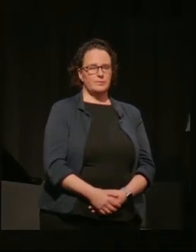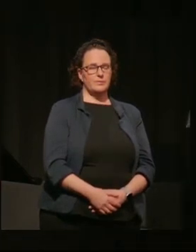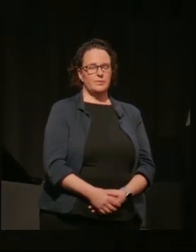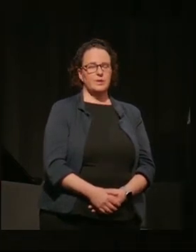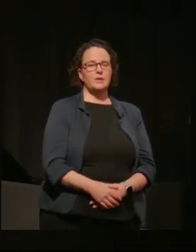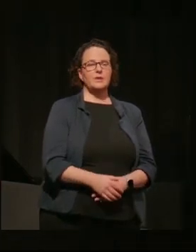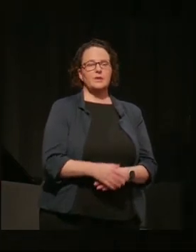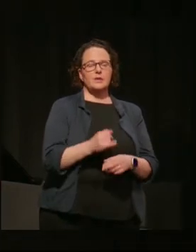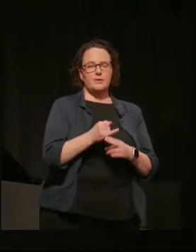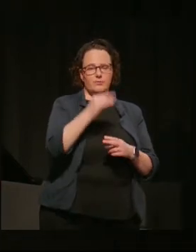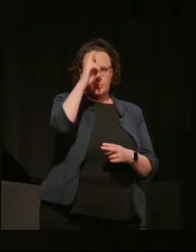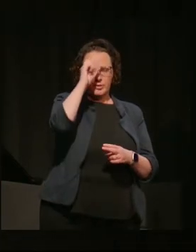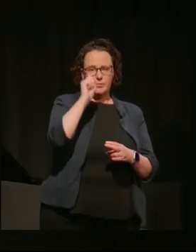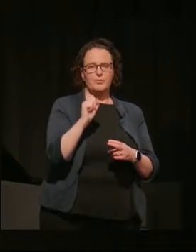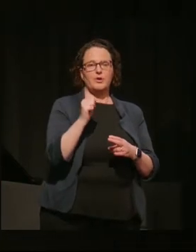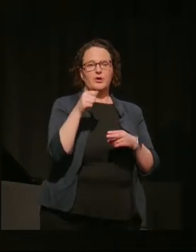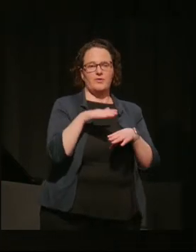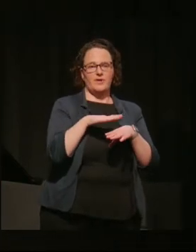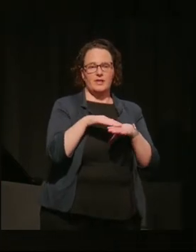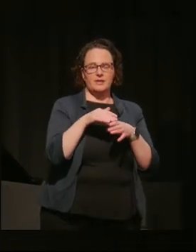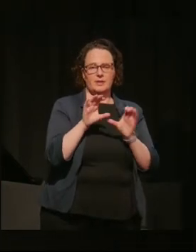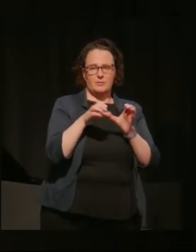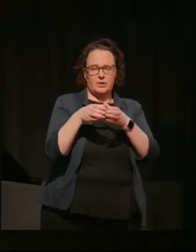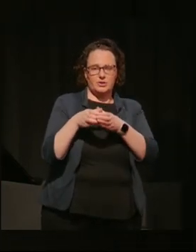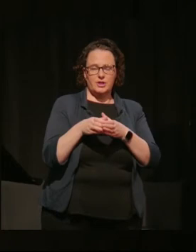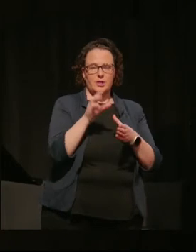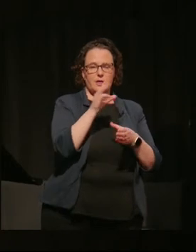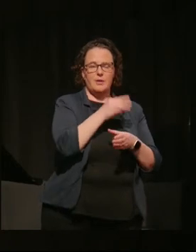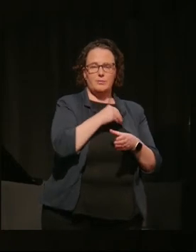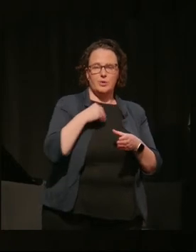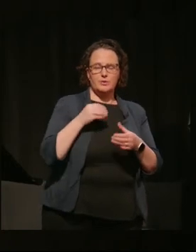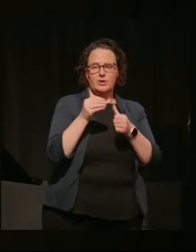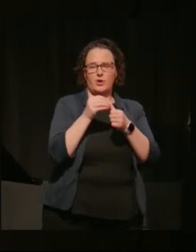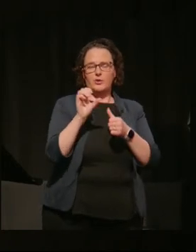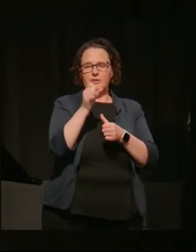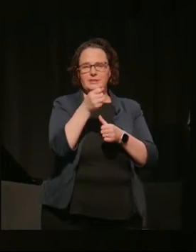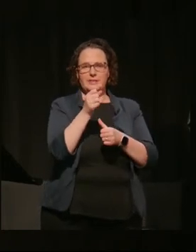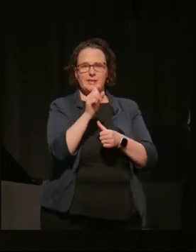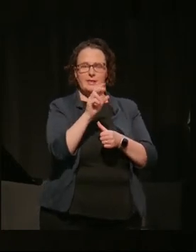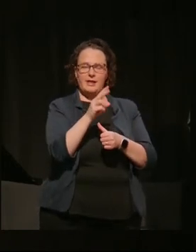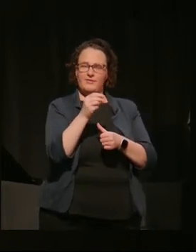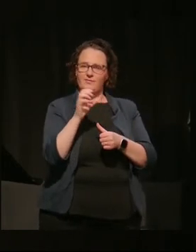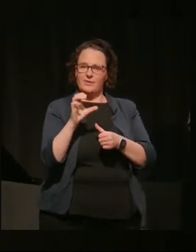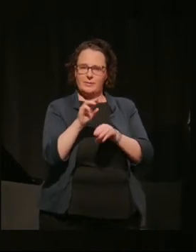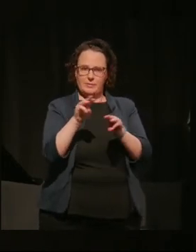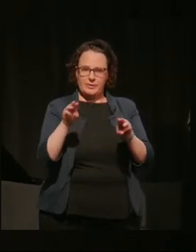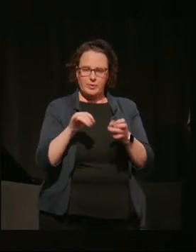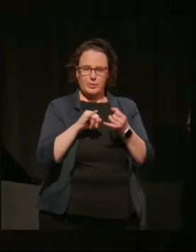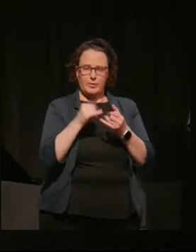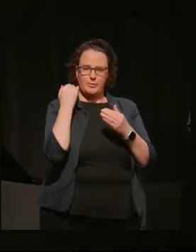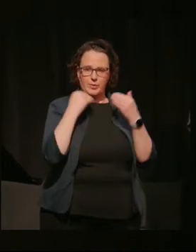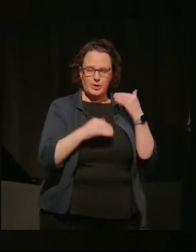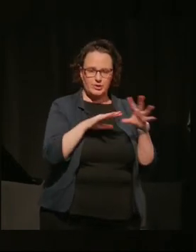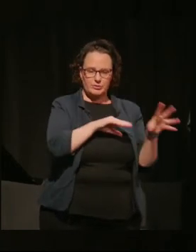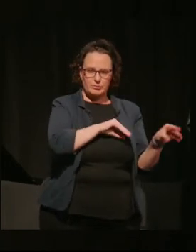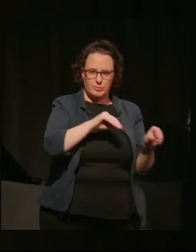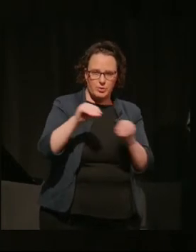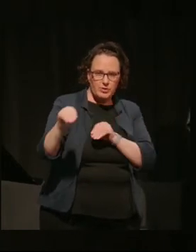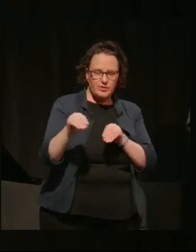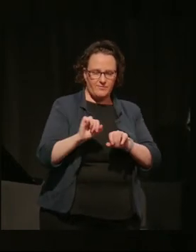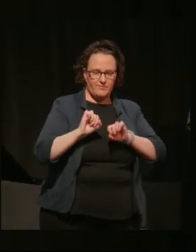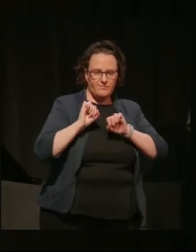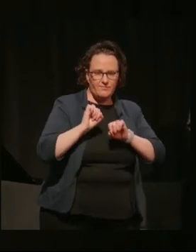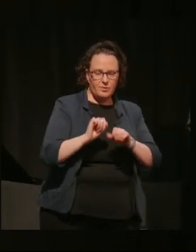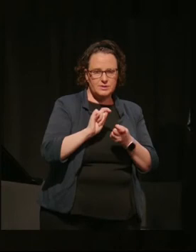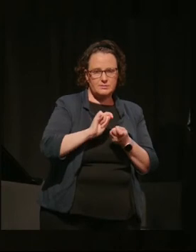In memory of ethnic minorities, Poles and other Slavic peoples who were murdered, displaced, forcibly